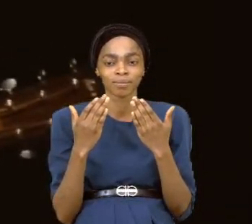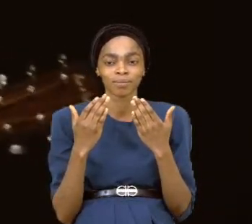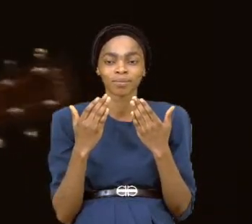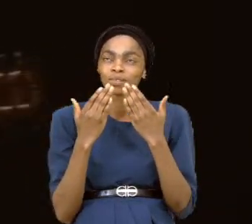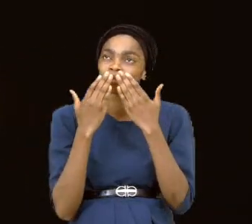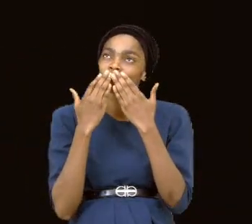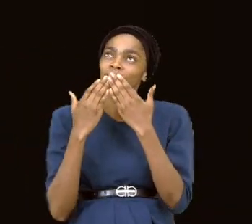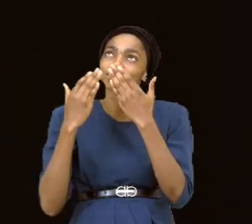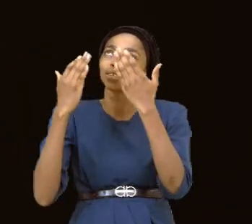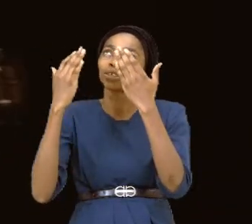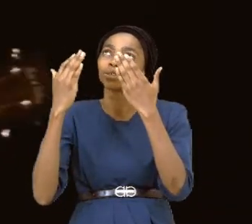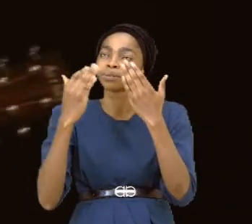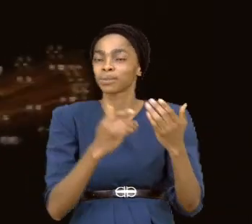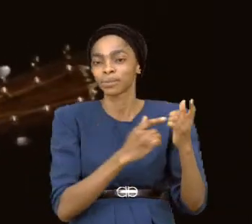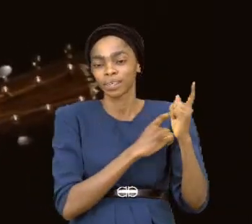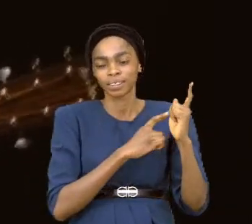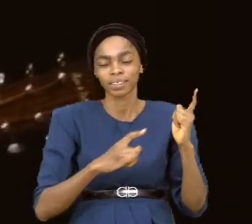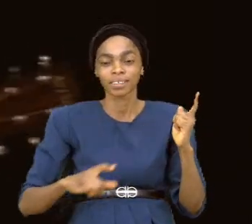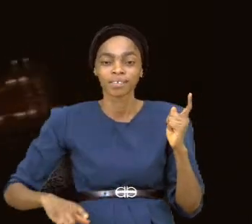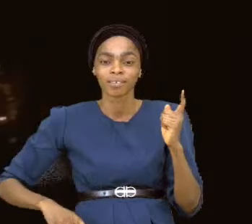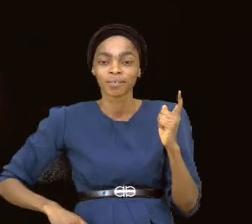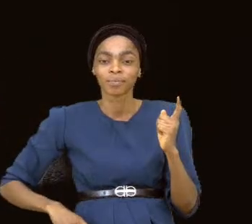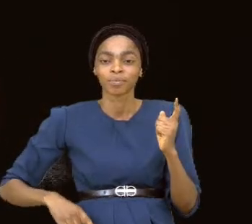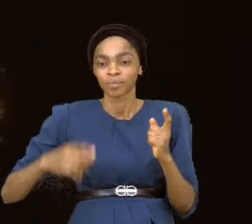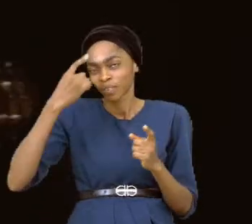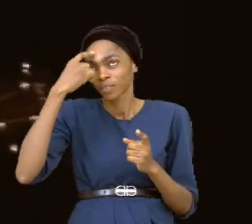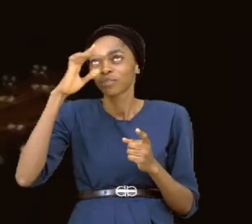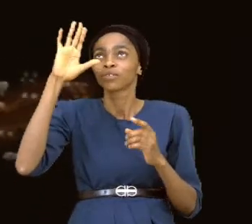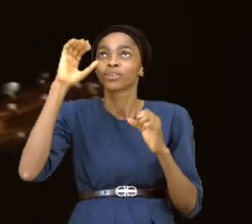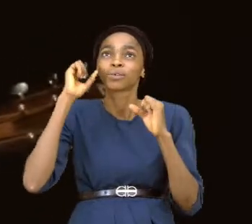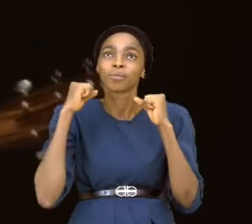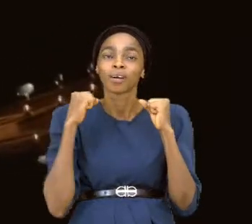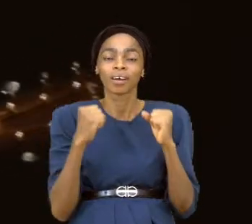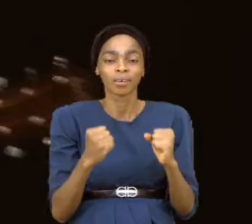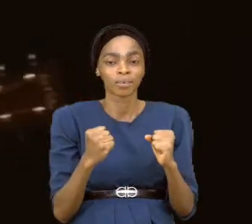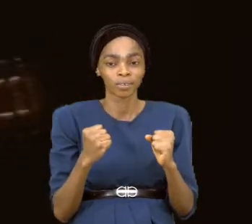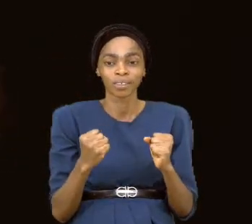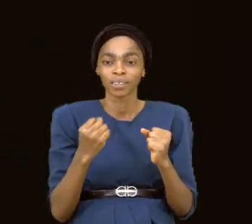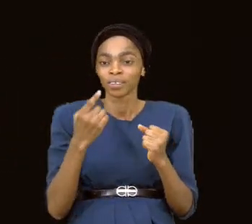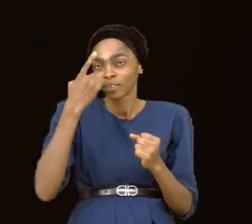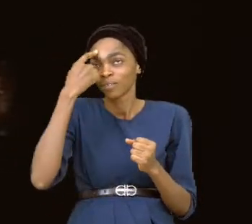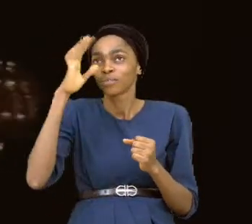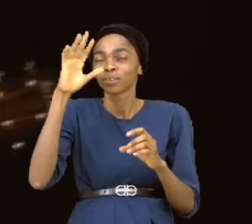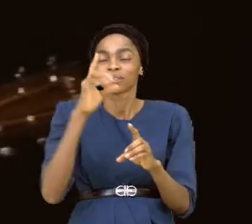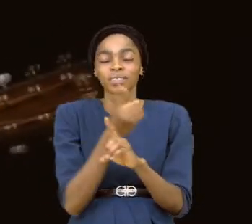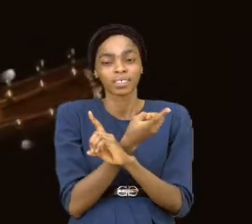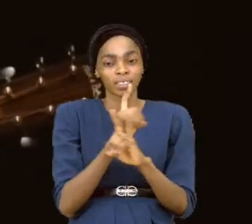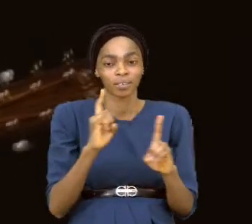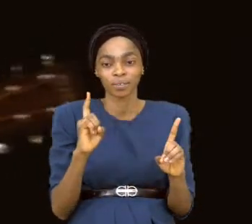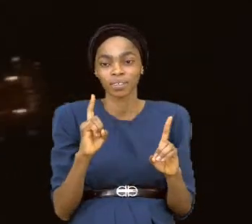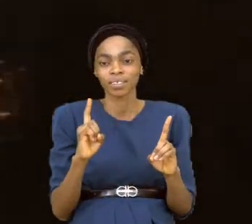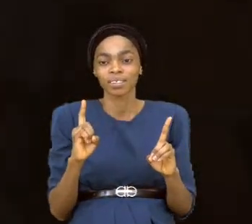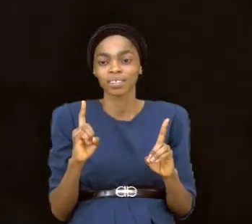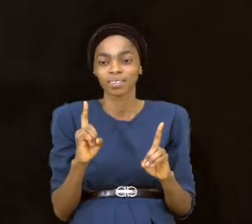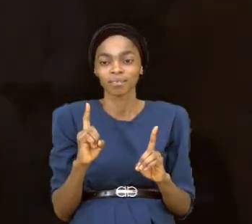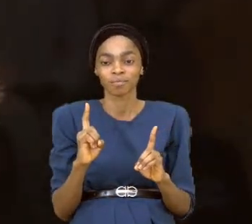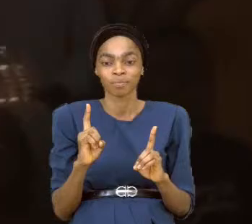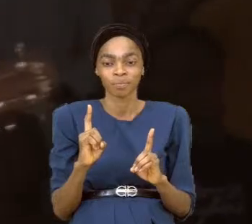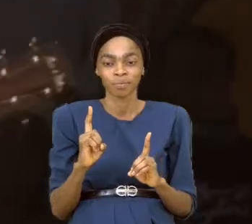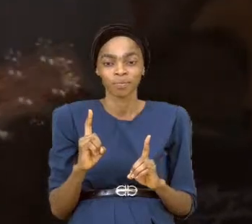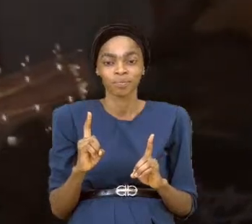Thank you, Lord, for your power, for your deliverance.